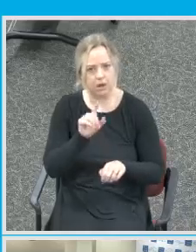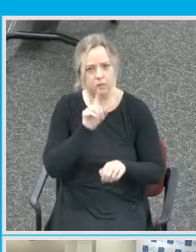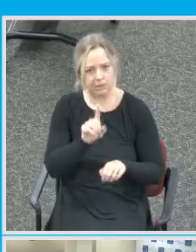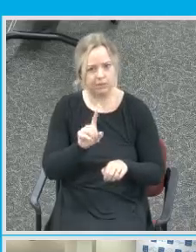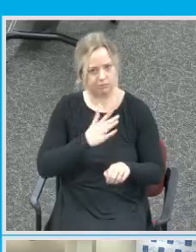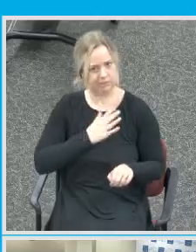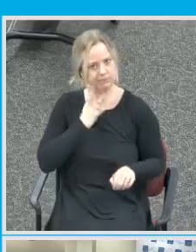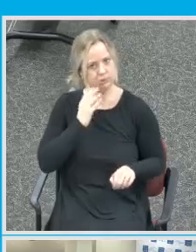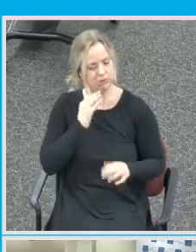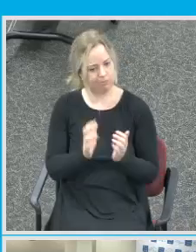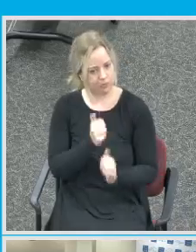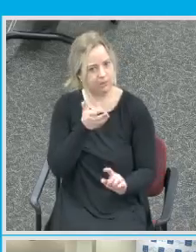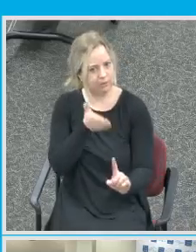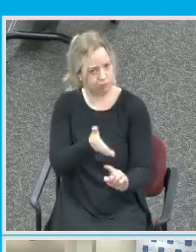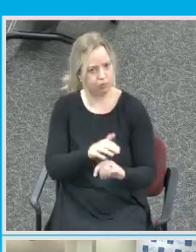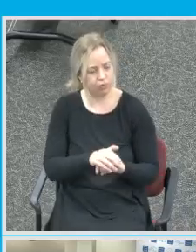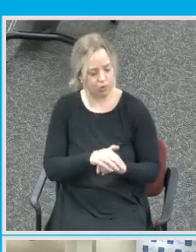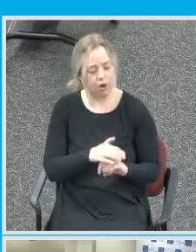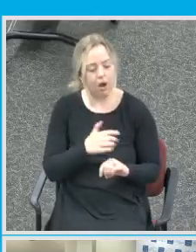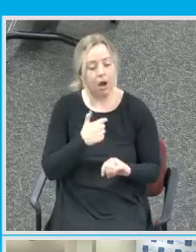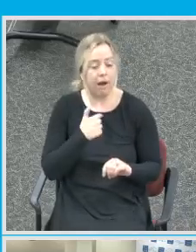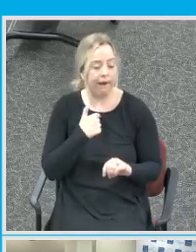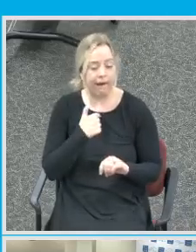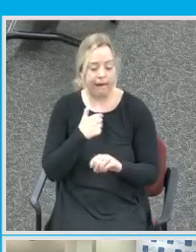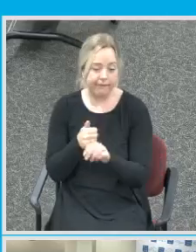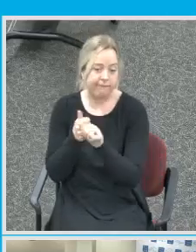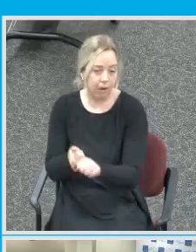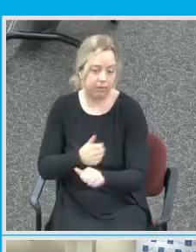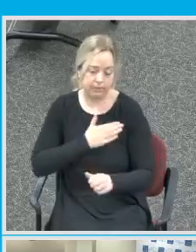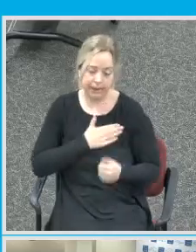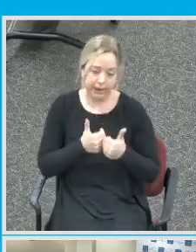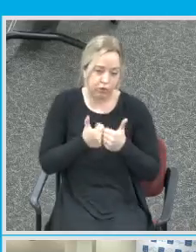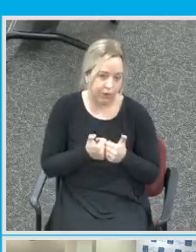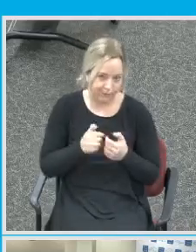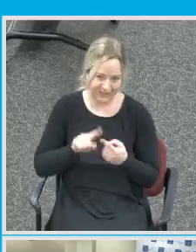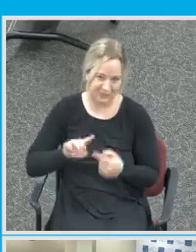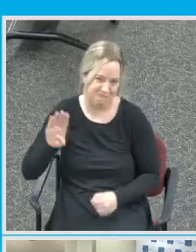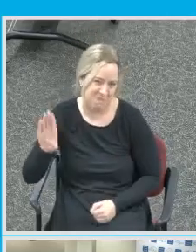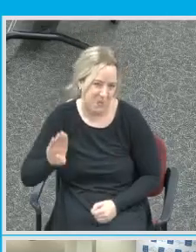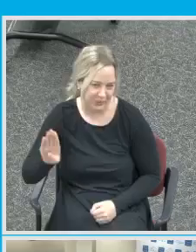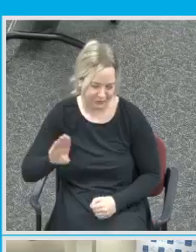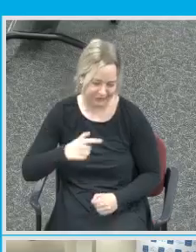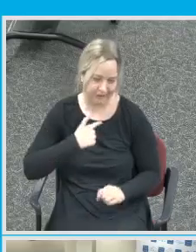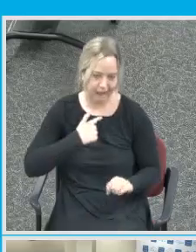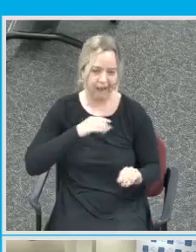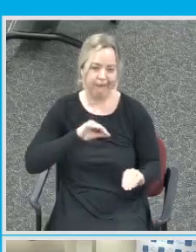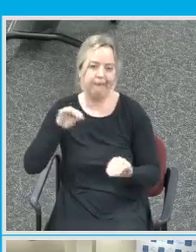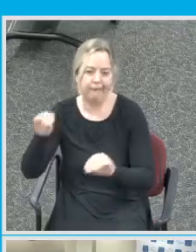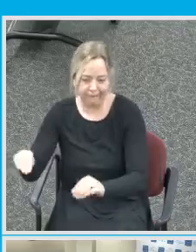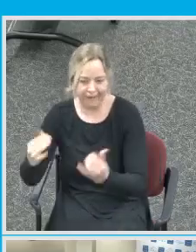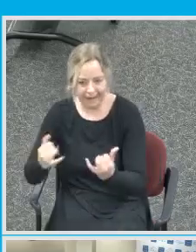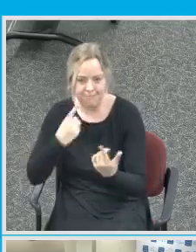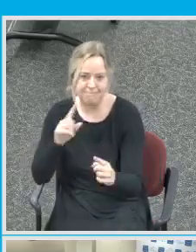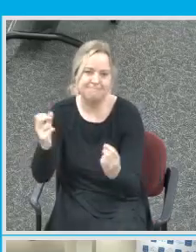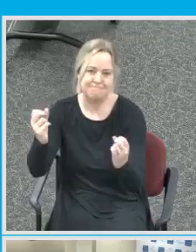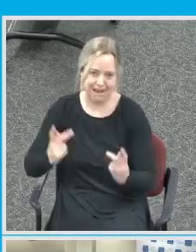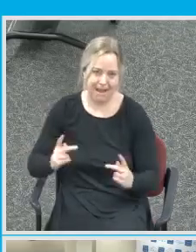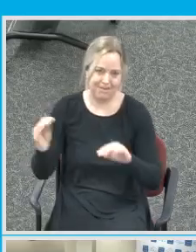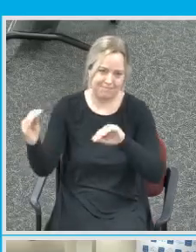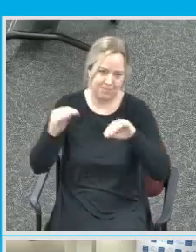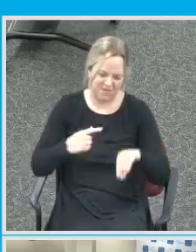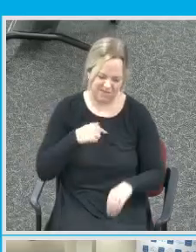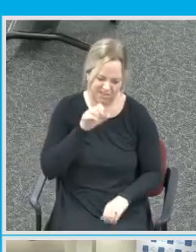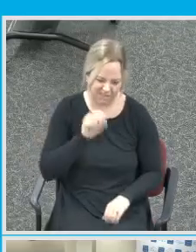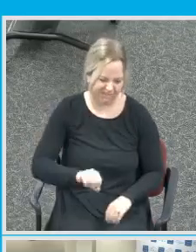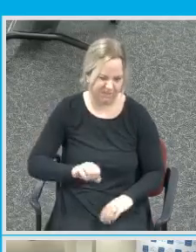management. I followed a girlfriend up to Boulder for about 10 years, and then now I'm back. But love being back